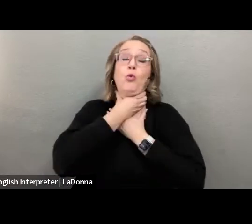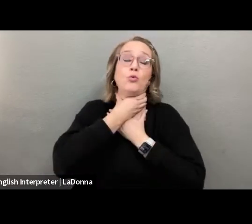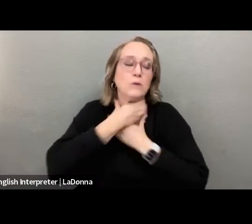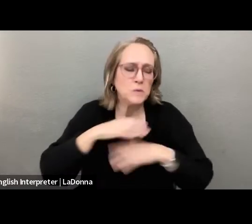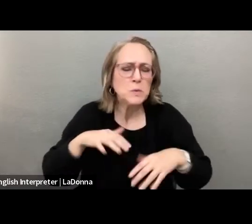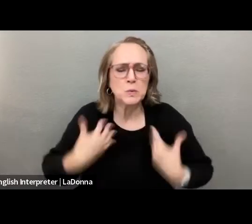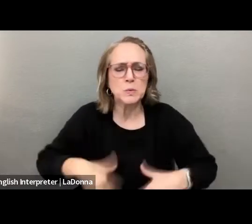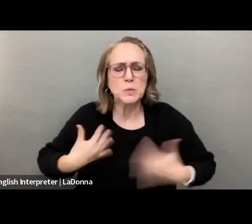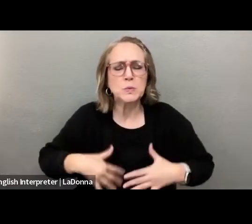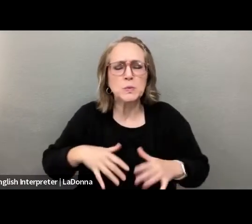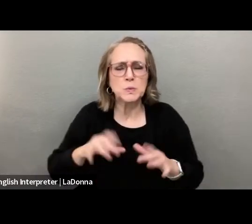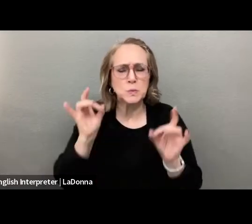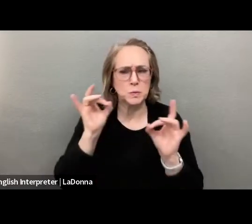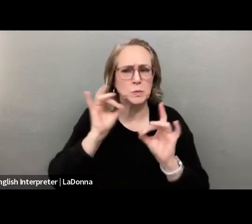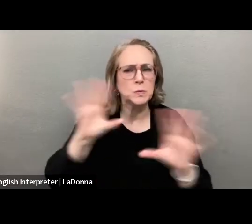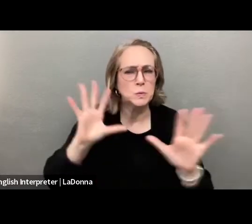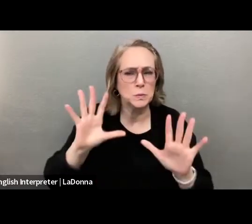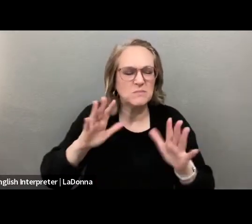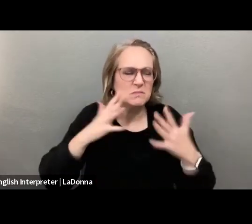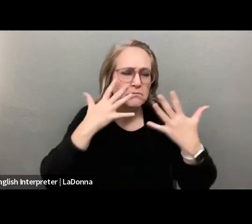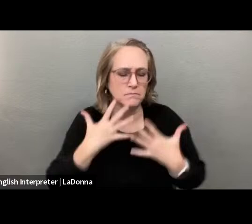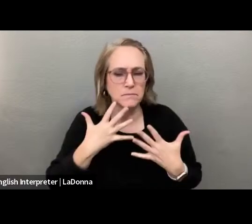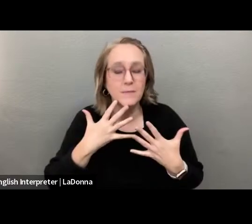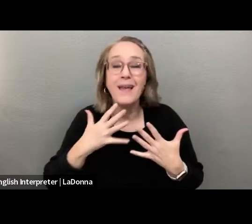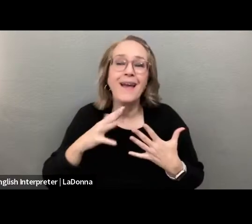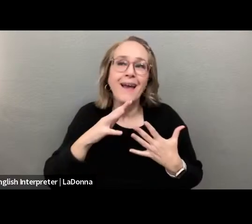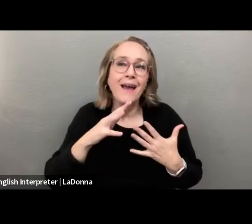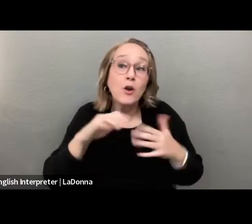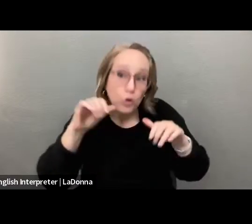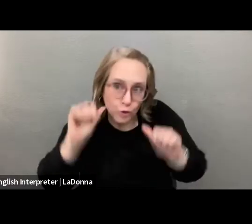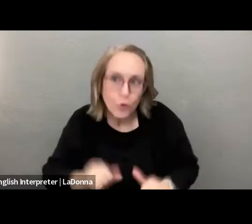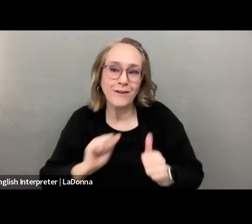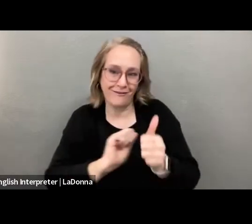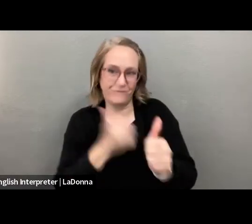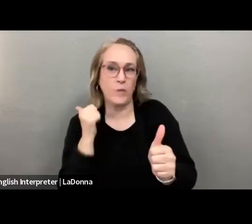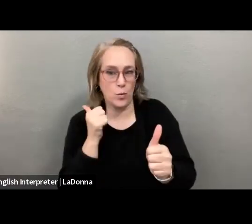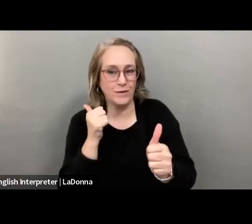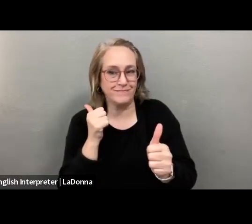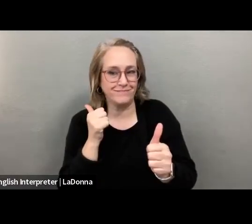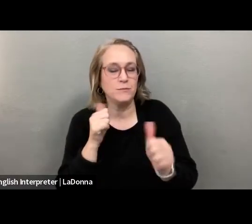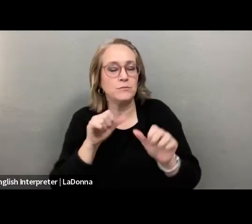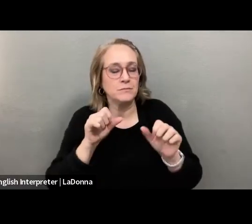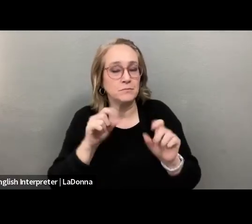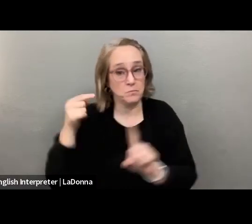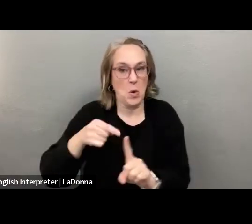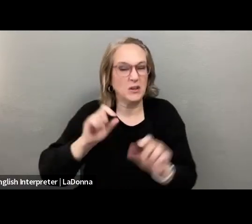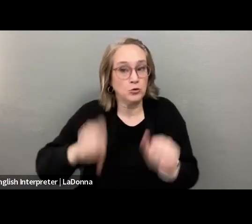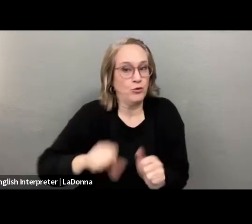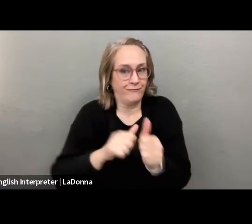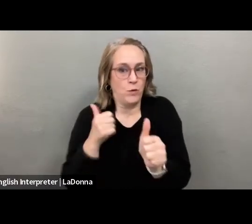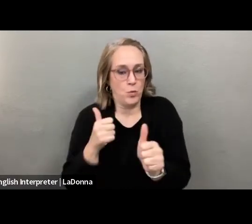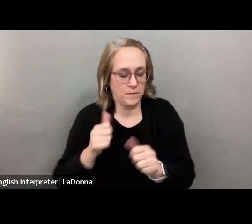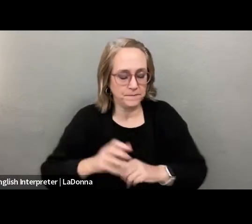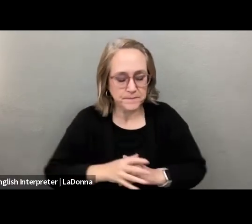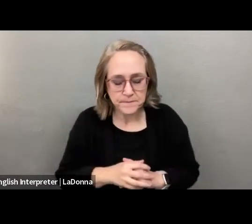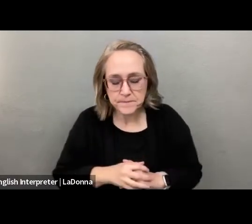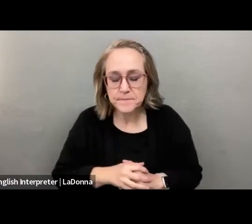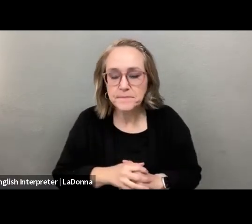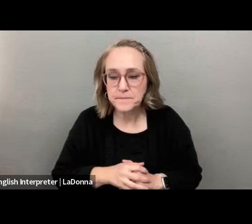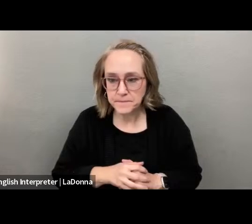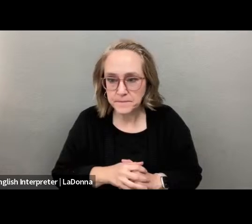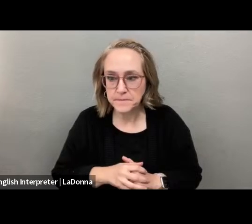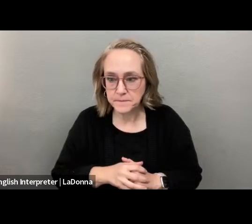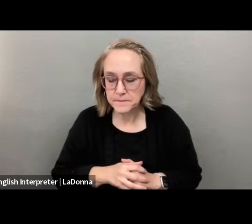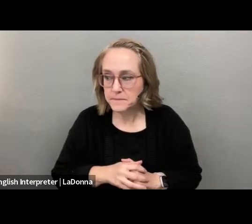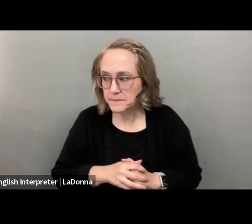very unfortunate and preventable incident. And